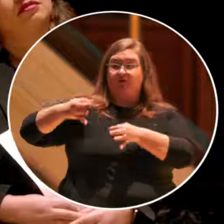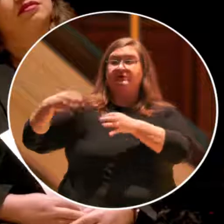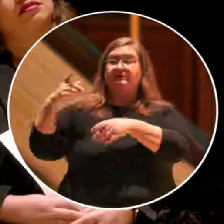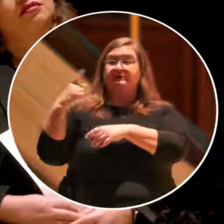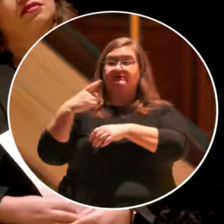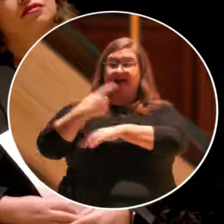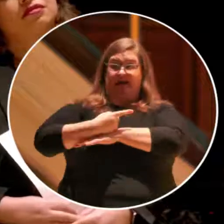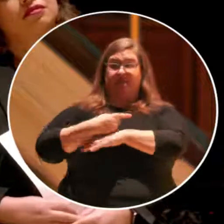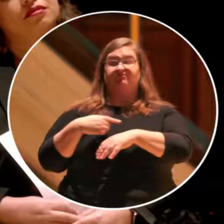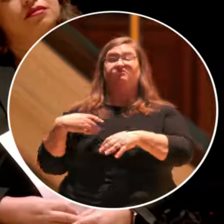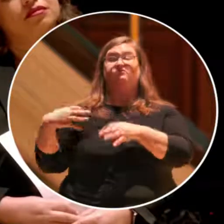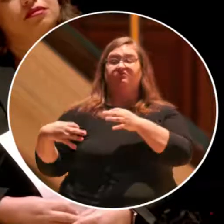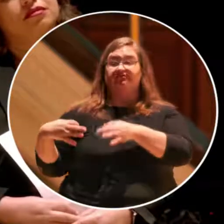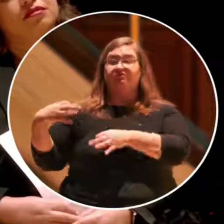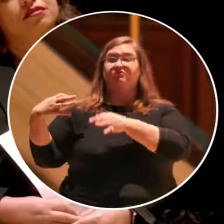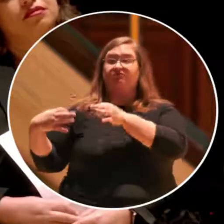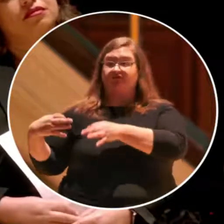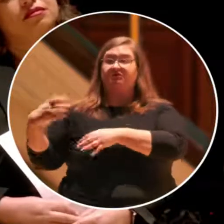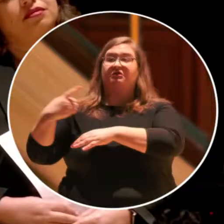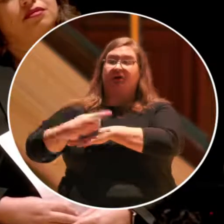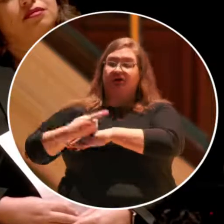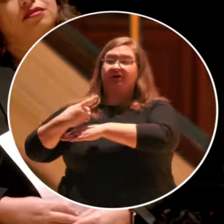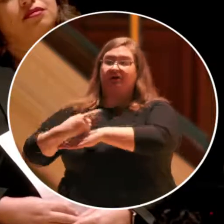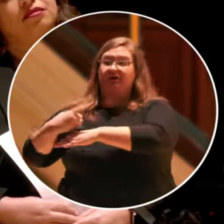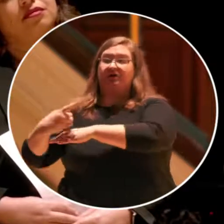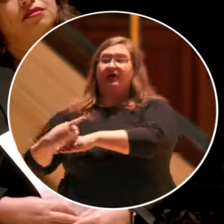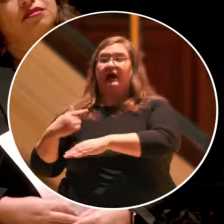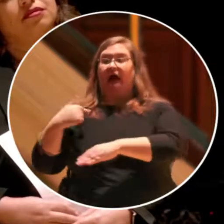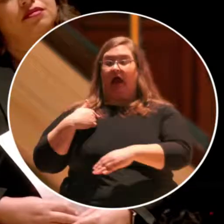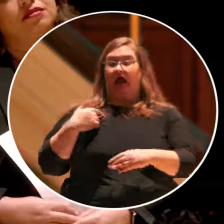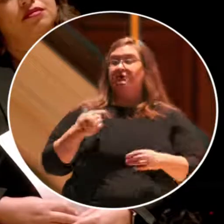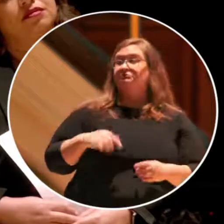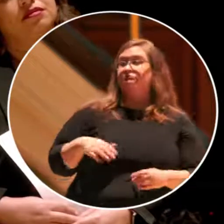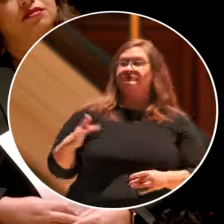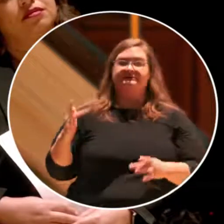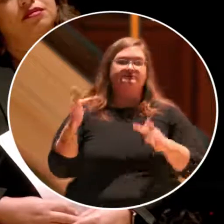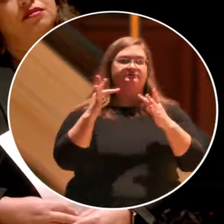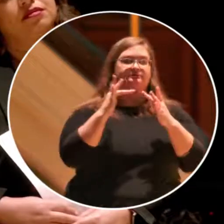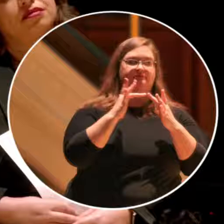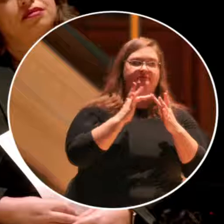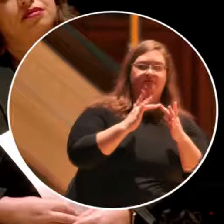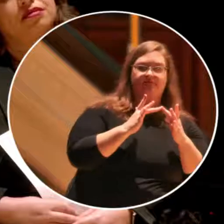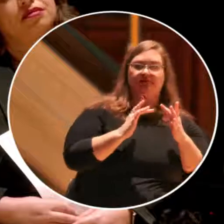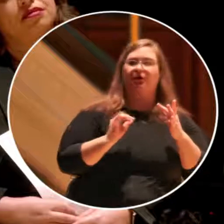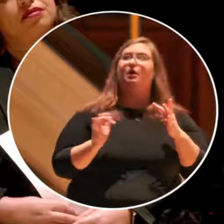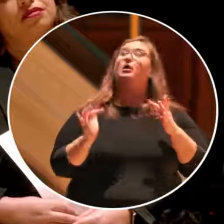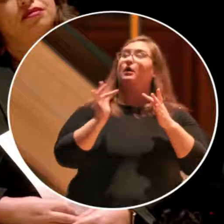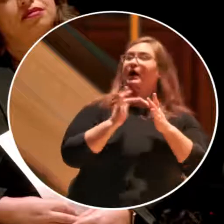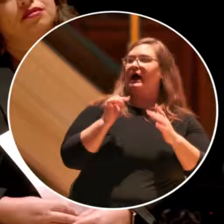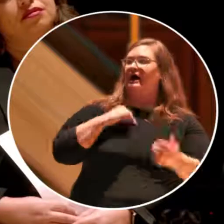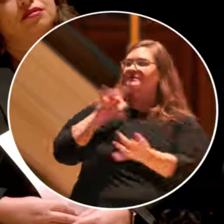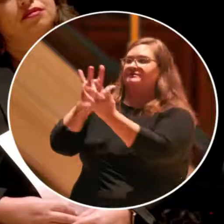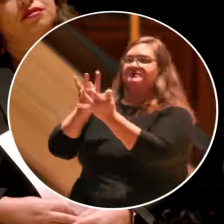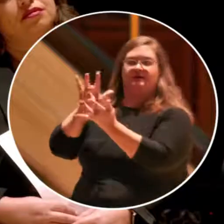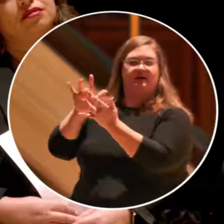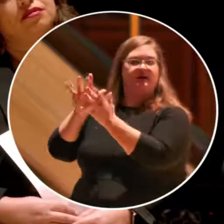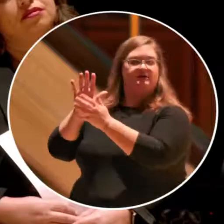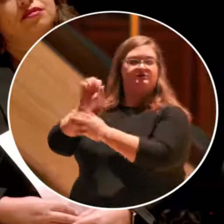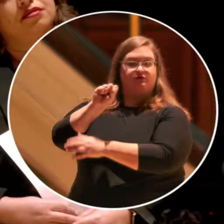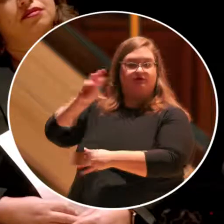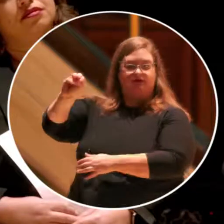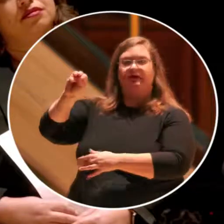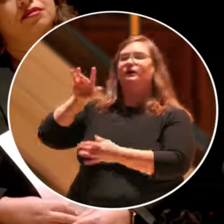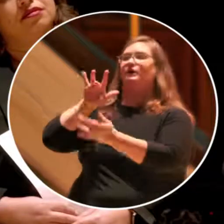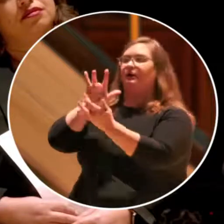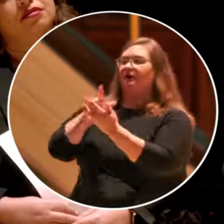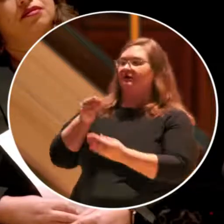more open to me. I started reaching out through social media, sending pictures and funny stories. I was so very happy